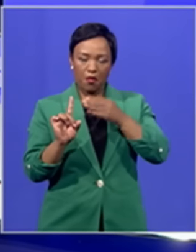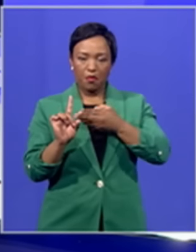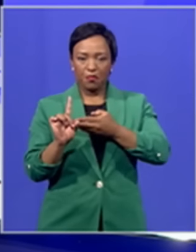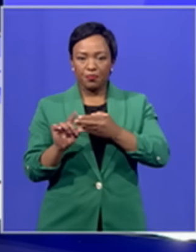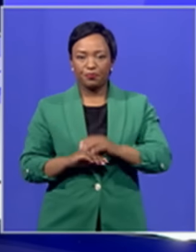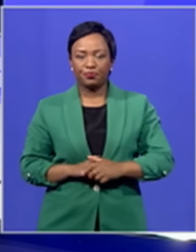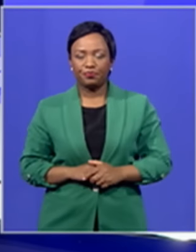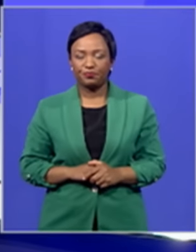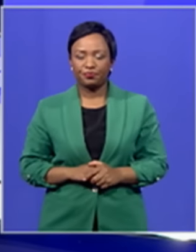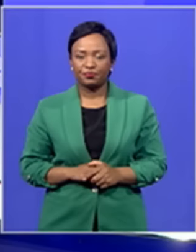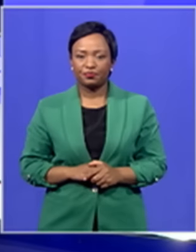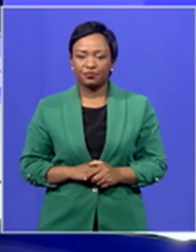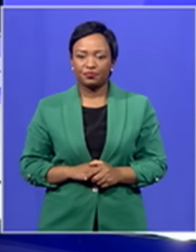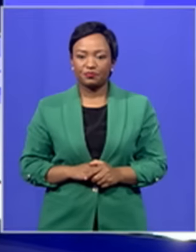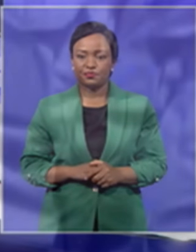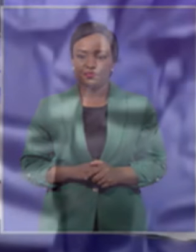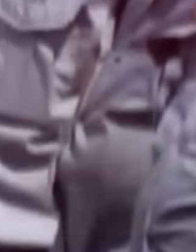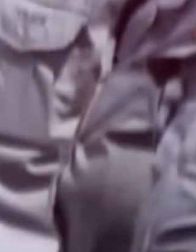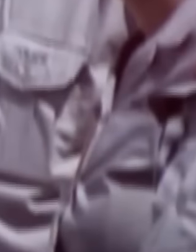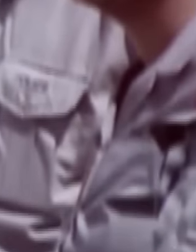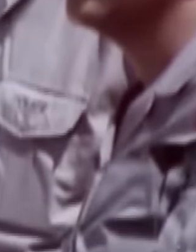Teme.